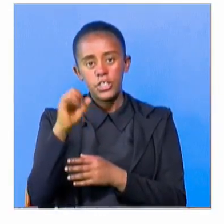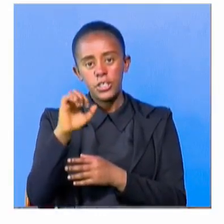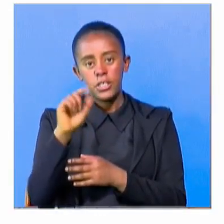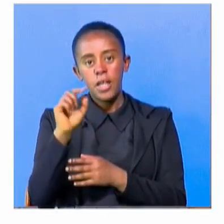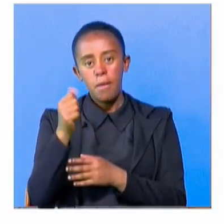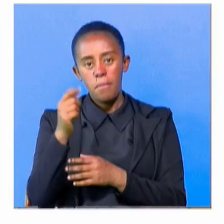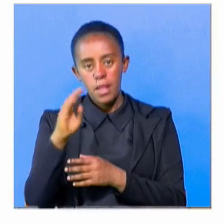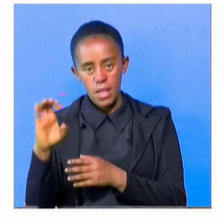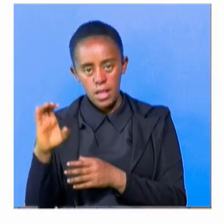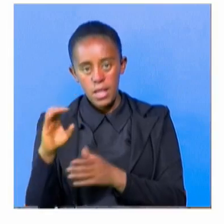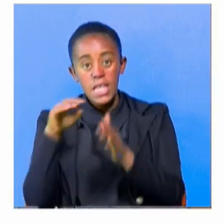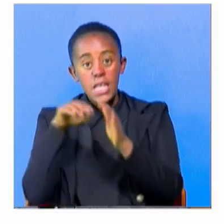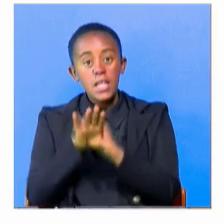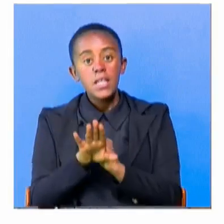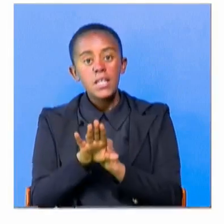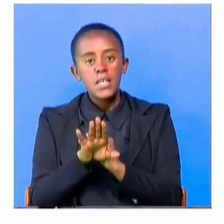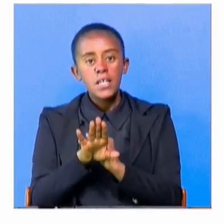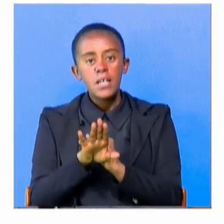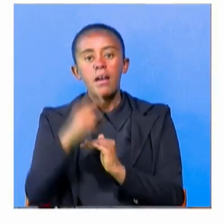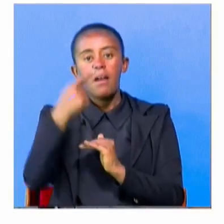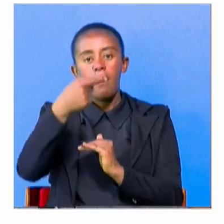in the garden.